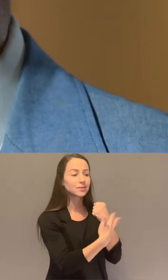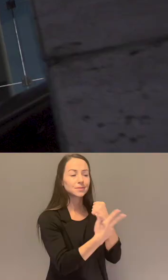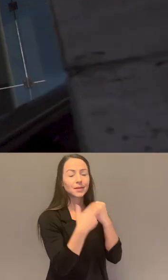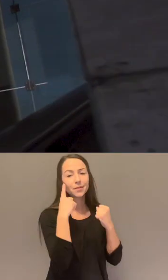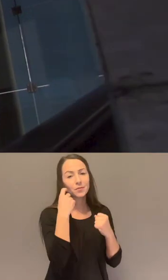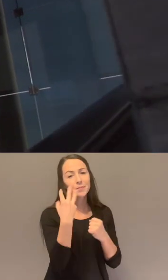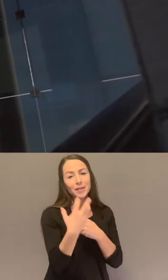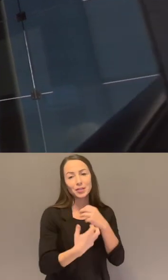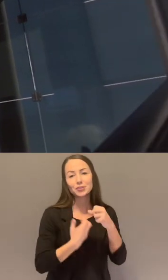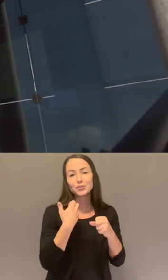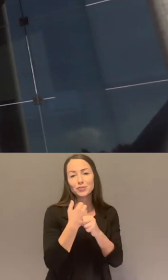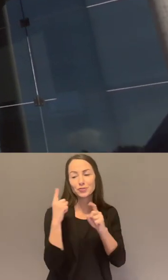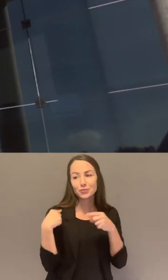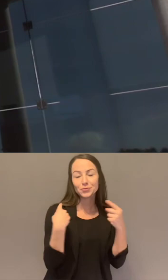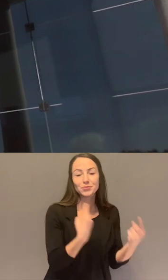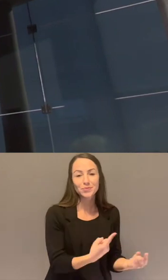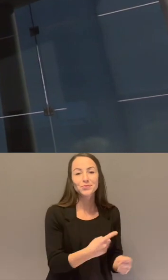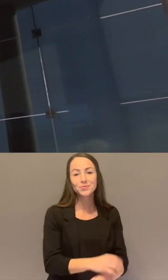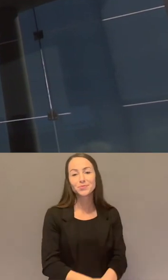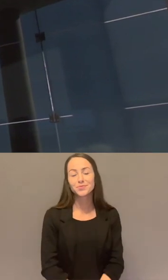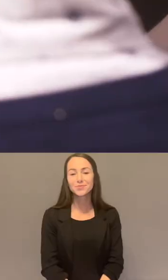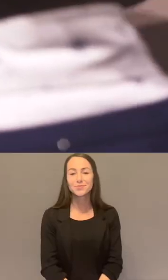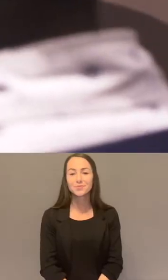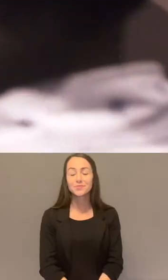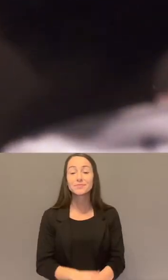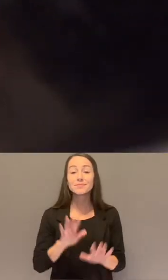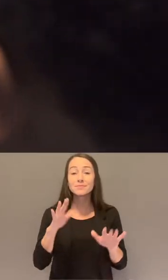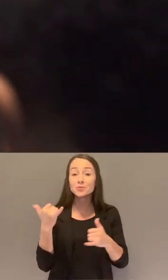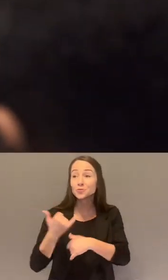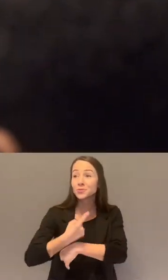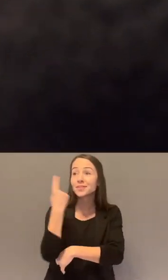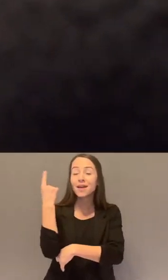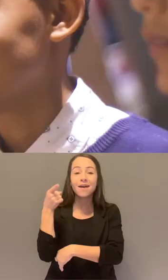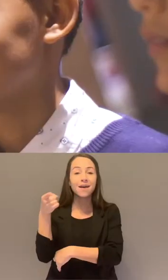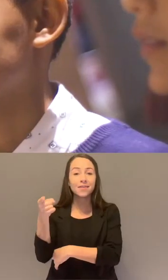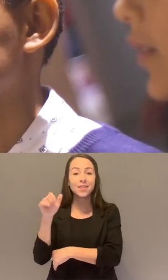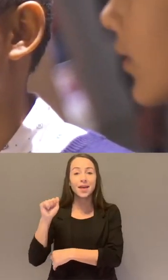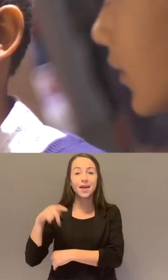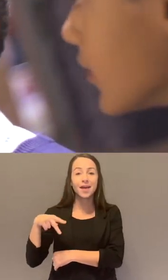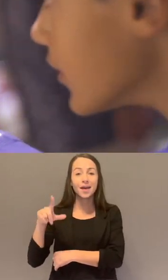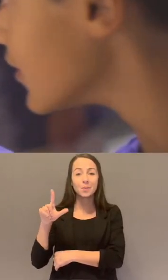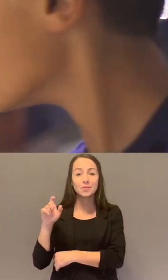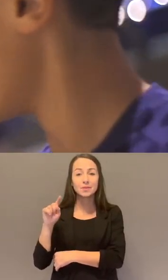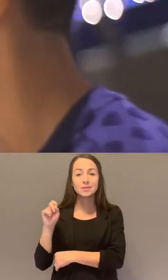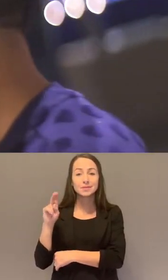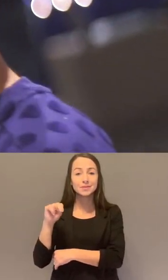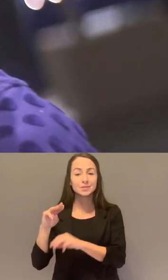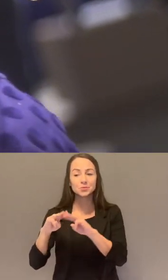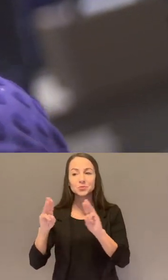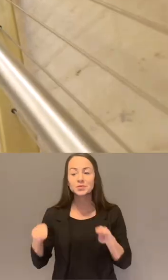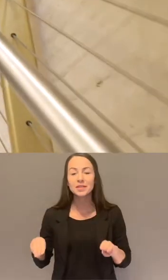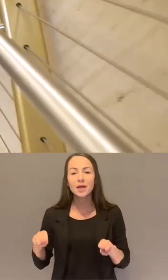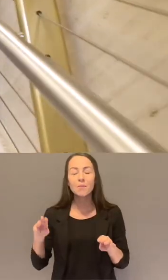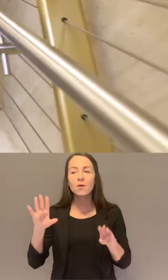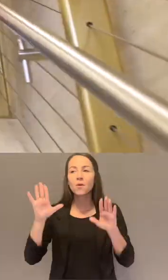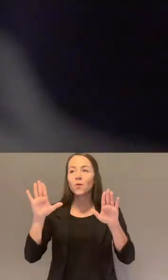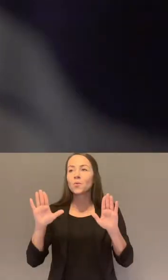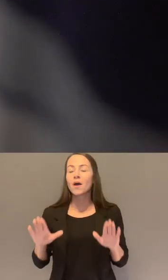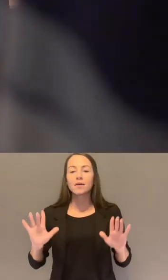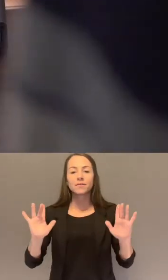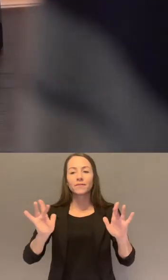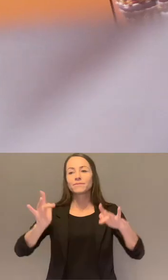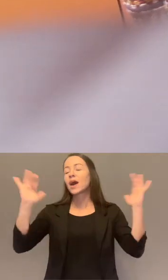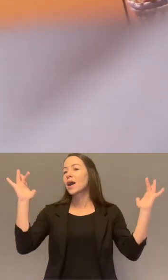years. Today, the Appleton Museum is a wonderful, vibrant space, and that's one of the wonderful things about the museum is